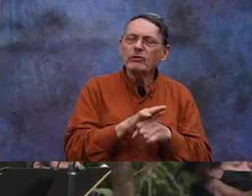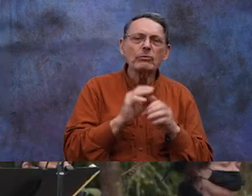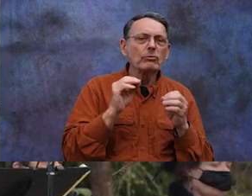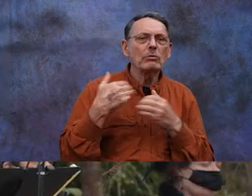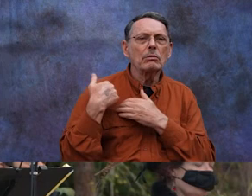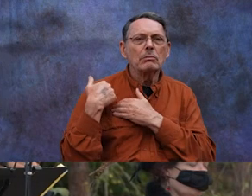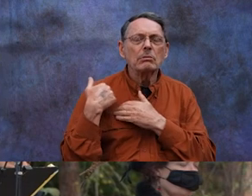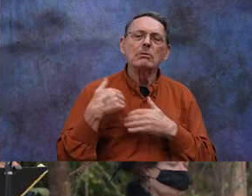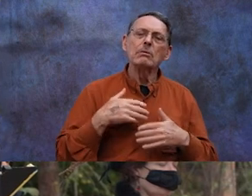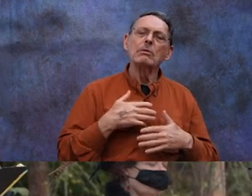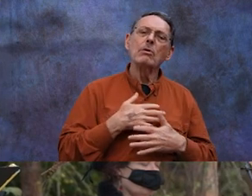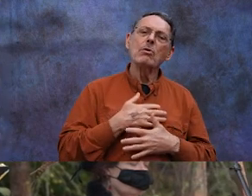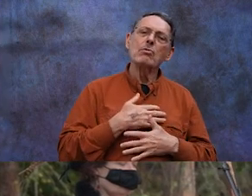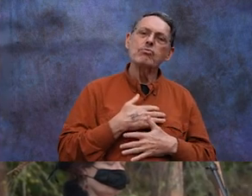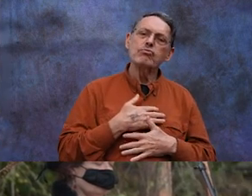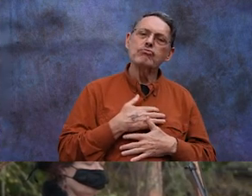And